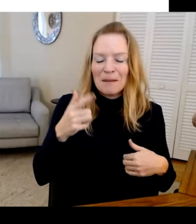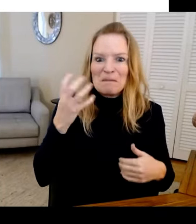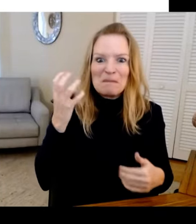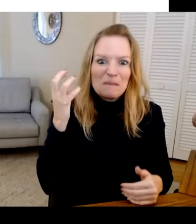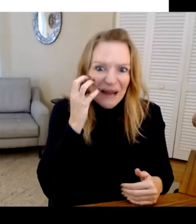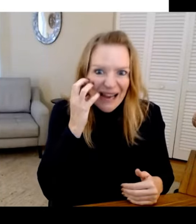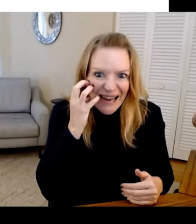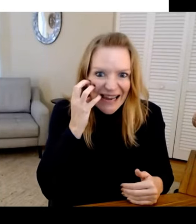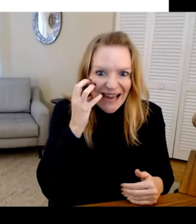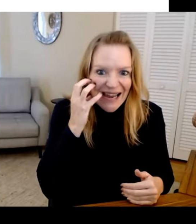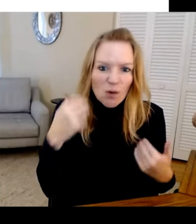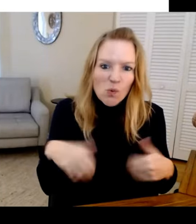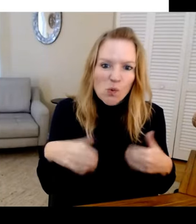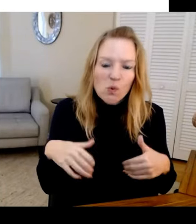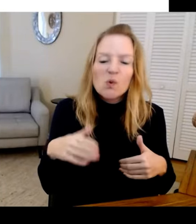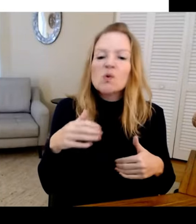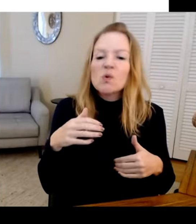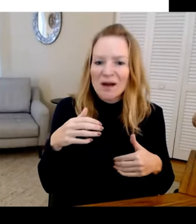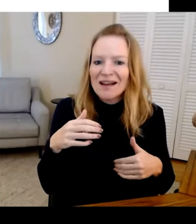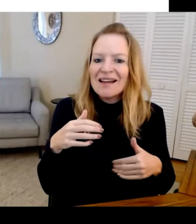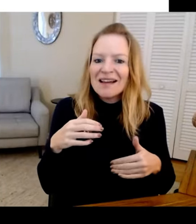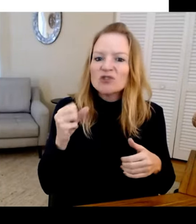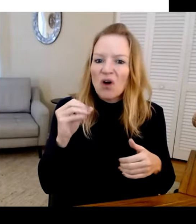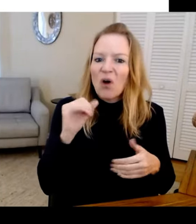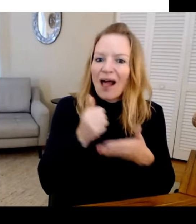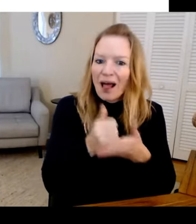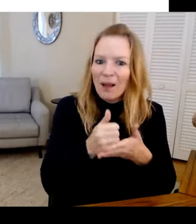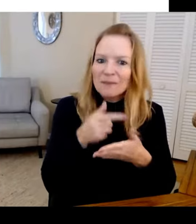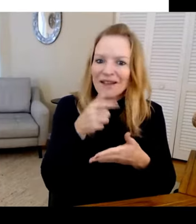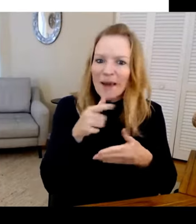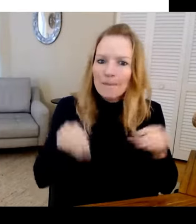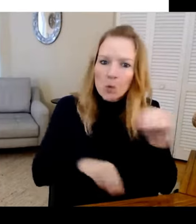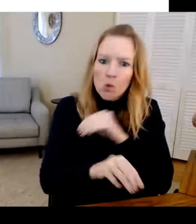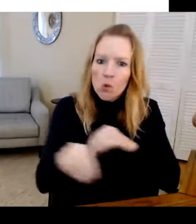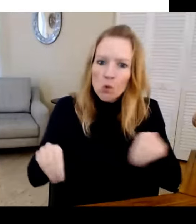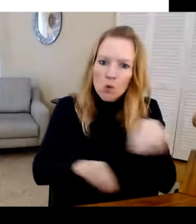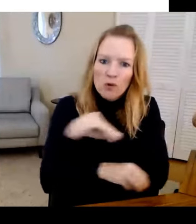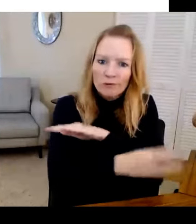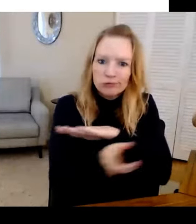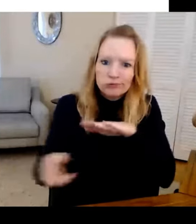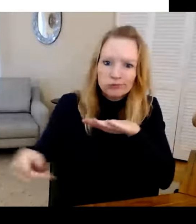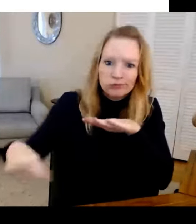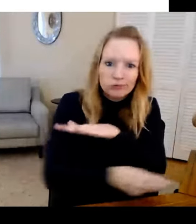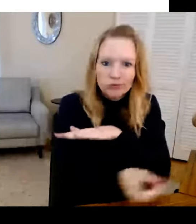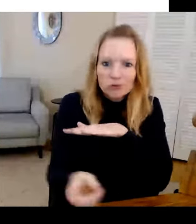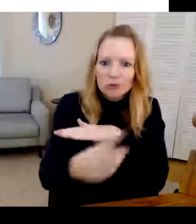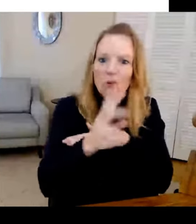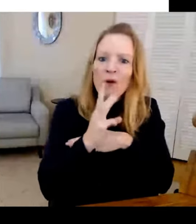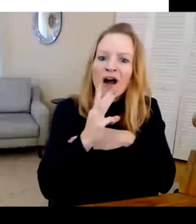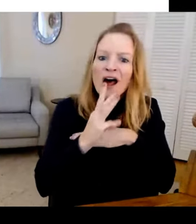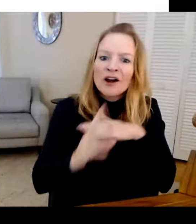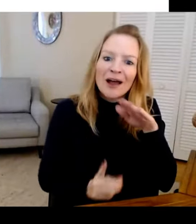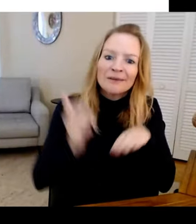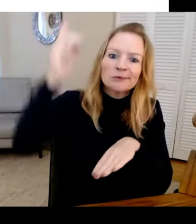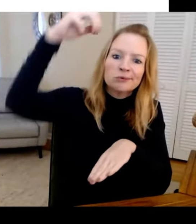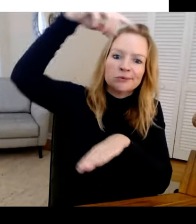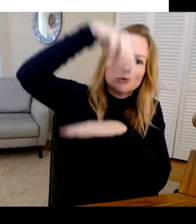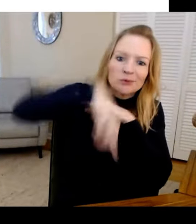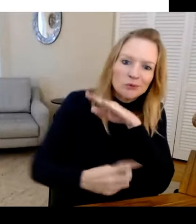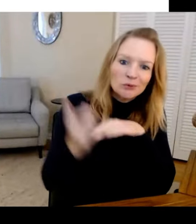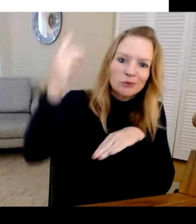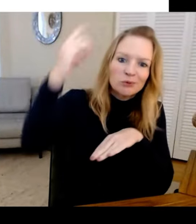body. It is big, it's thick, yes, and that helps the dolphin move through